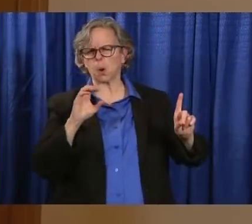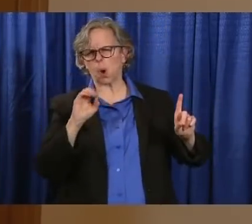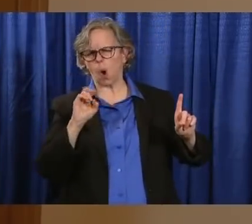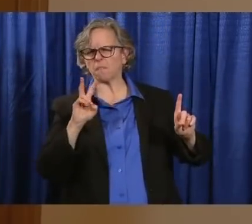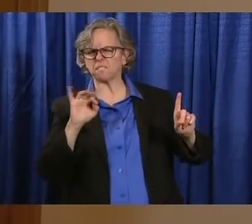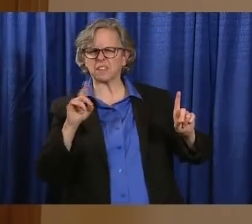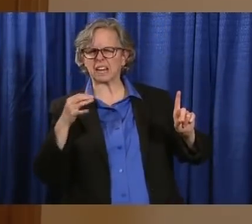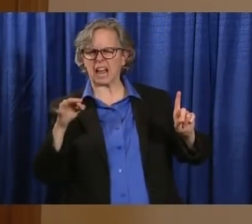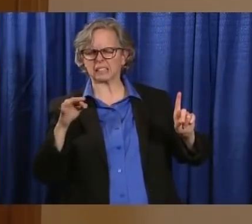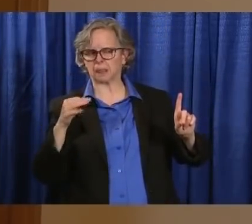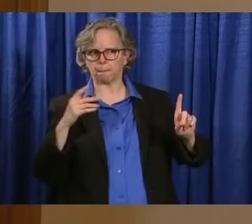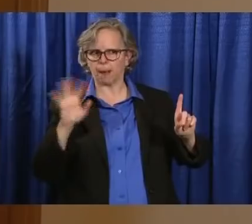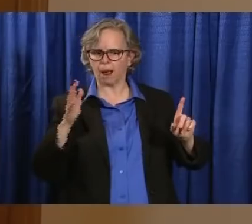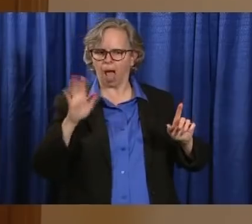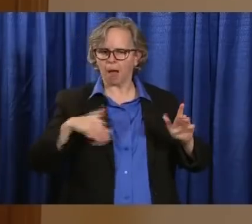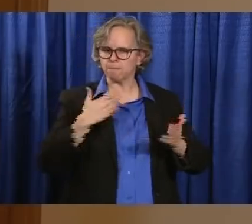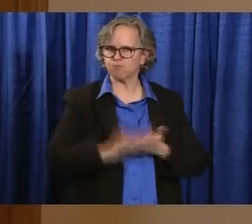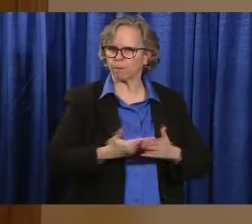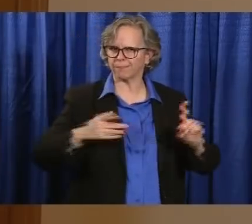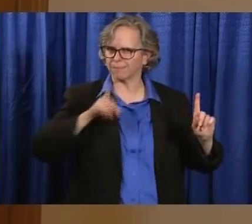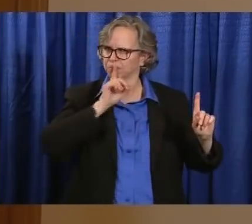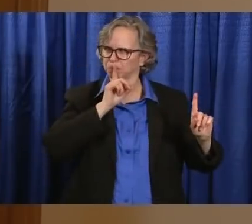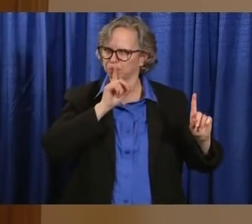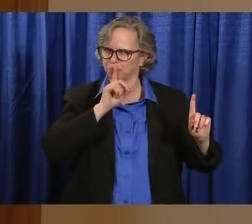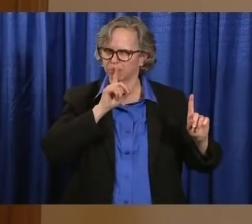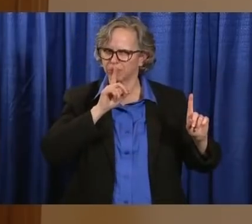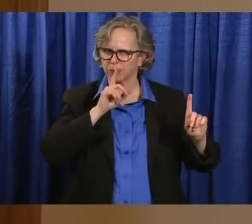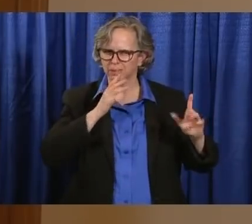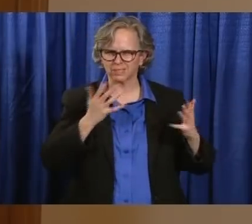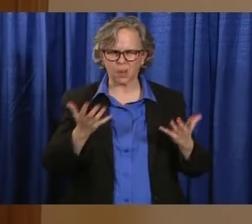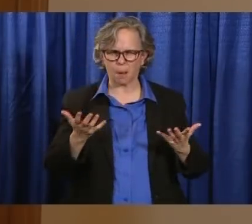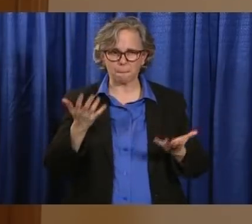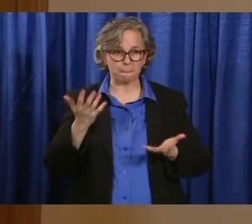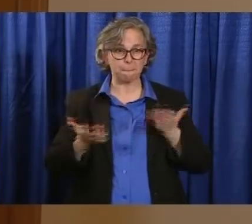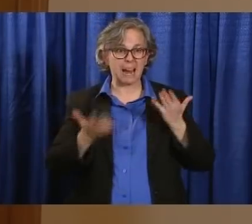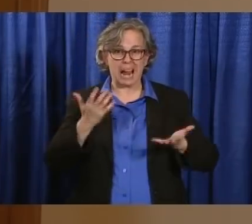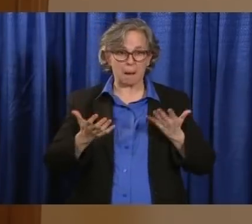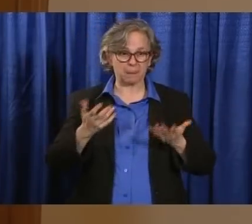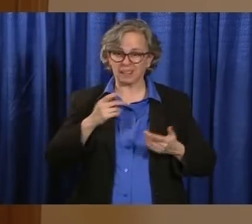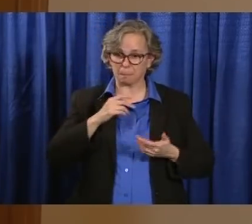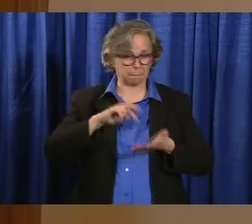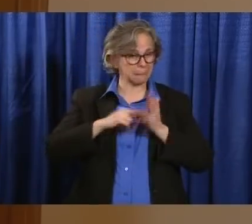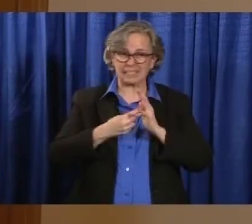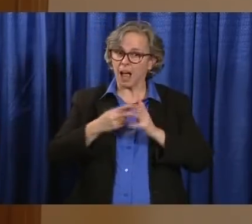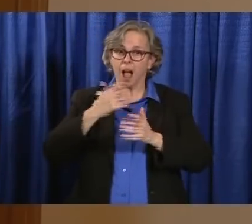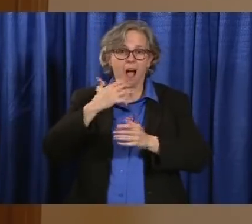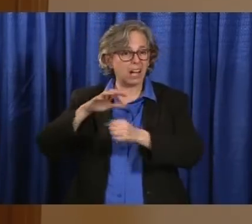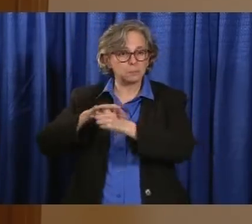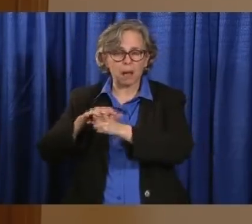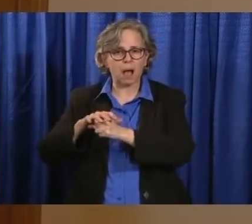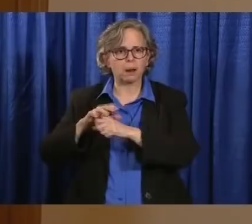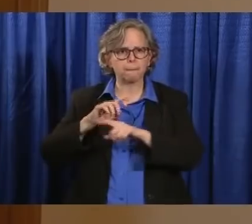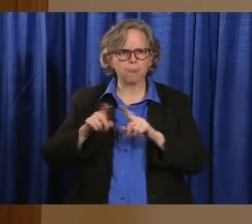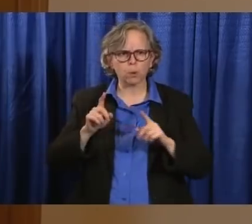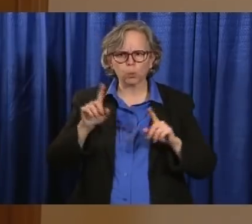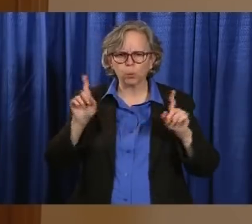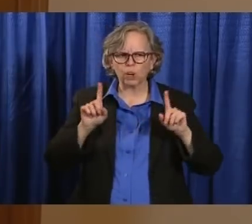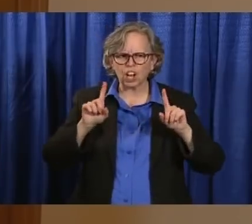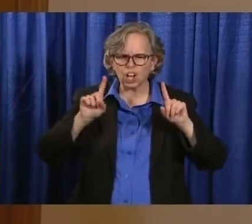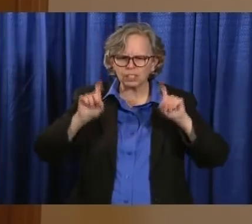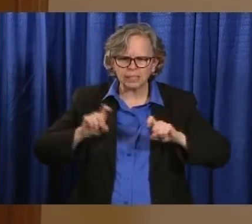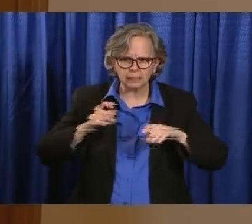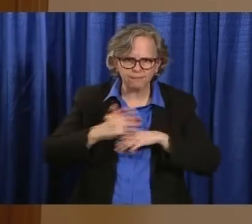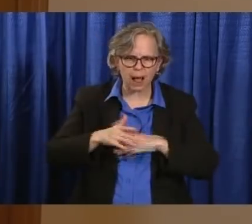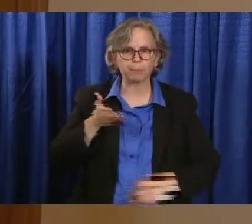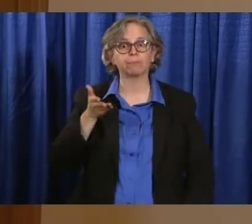be a reflection of the amount of testing in a given area. And so we have to be very careful how we interpret this. On a given